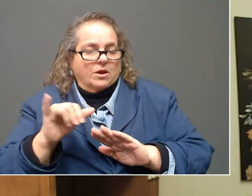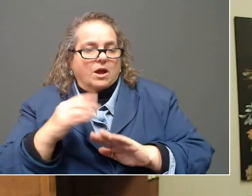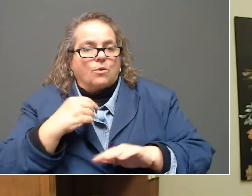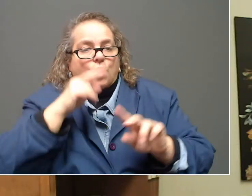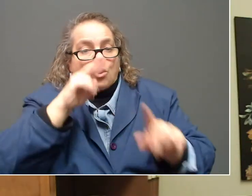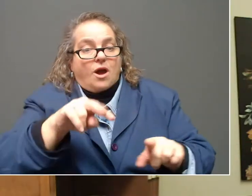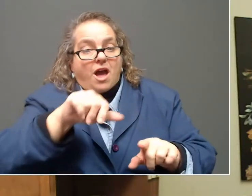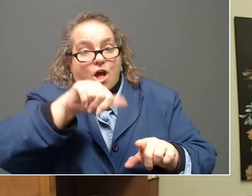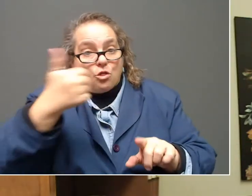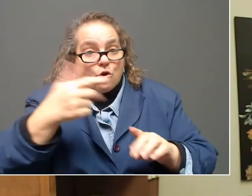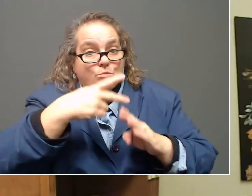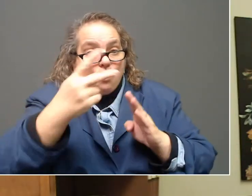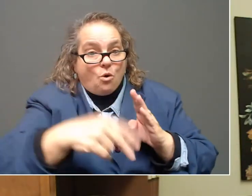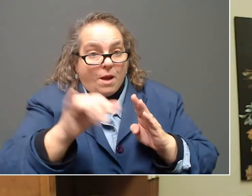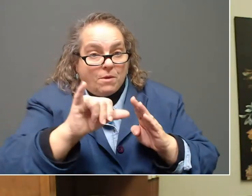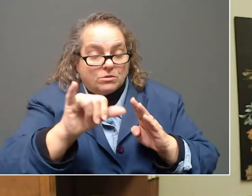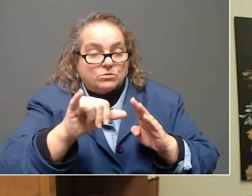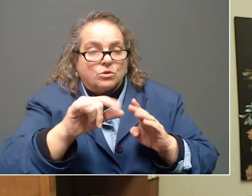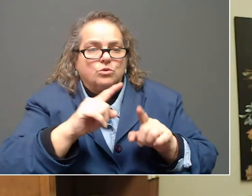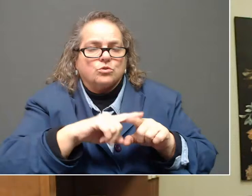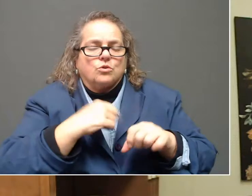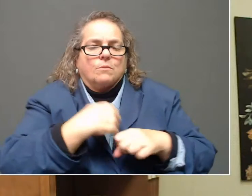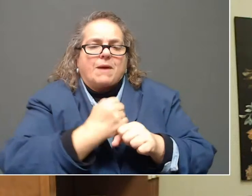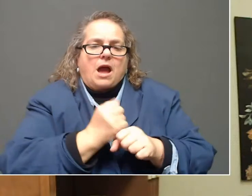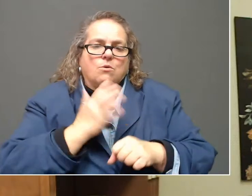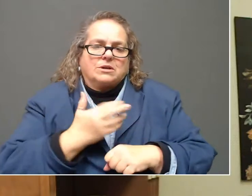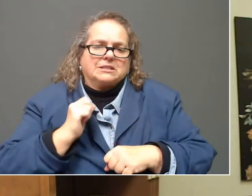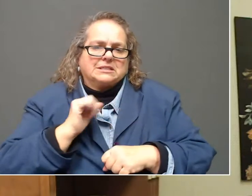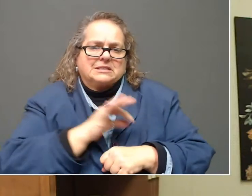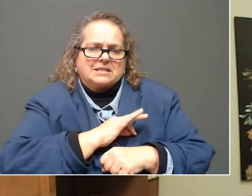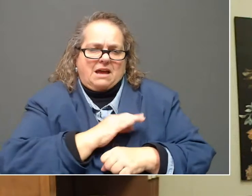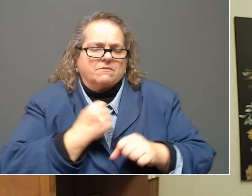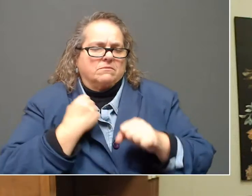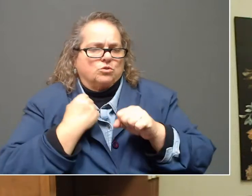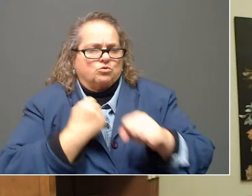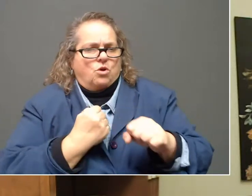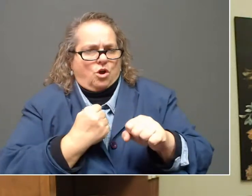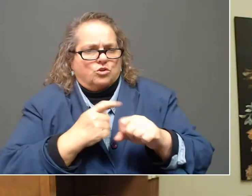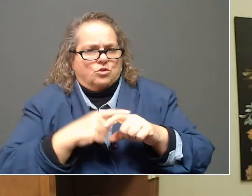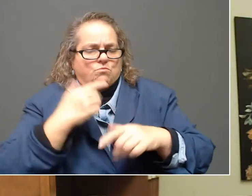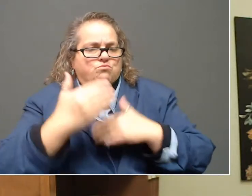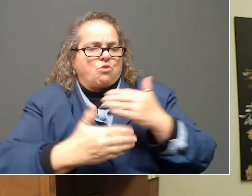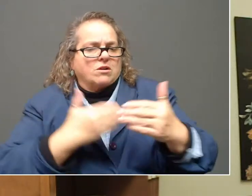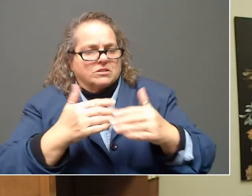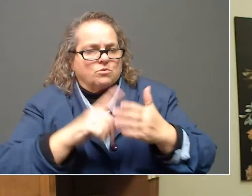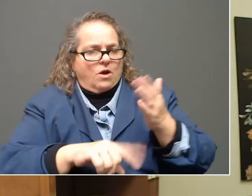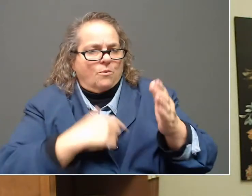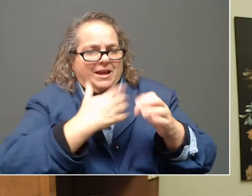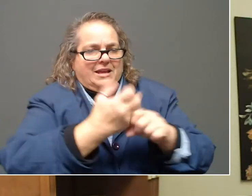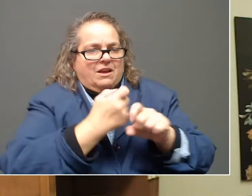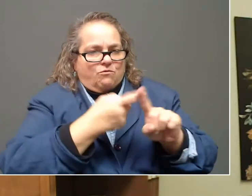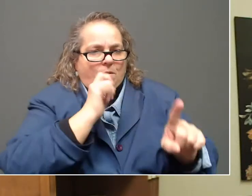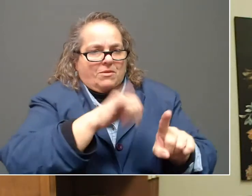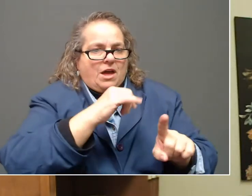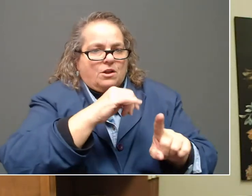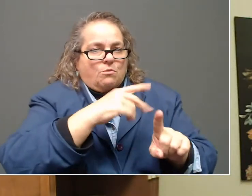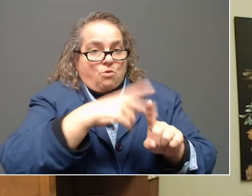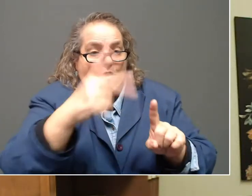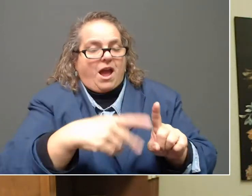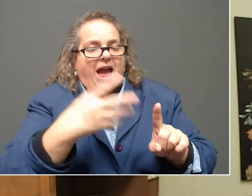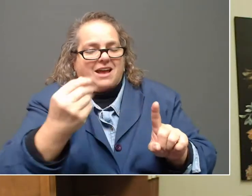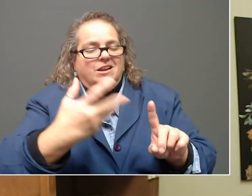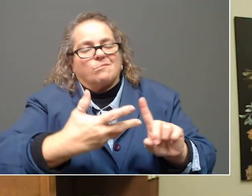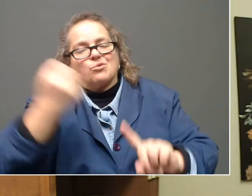it throws a flag on your claim. And that's what's happening with these fraudulent claims. So even though we have